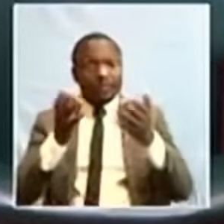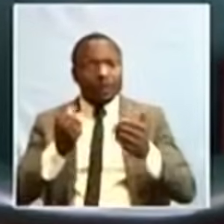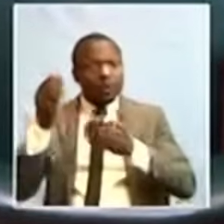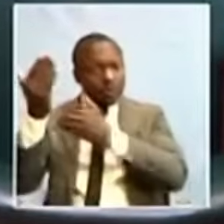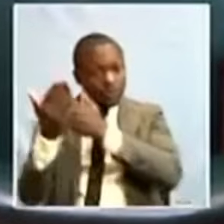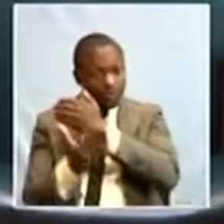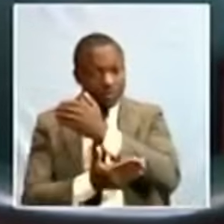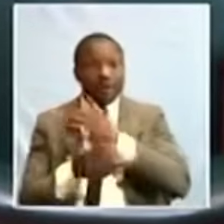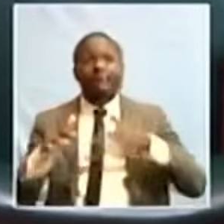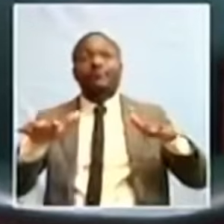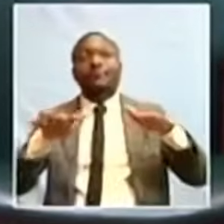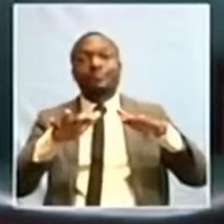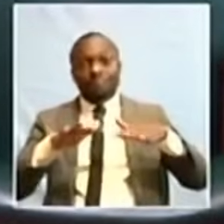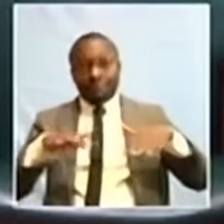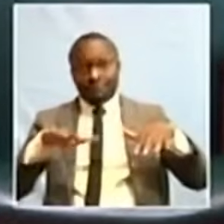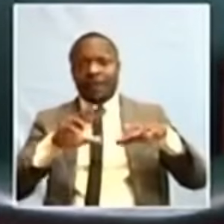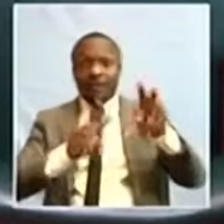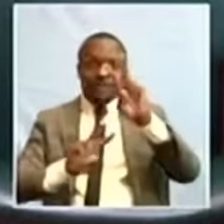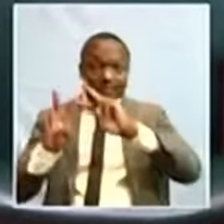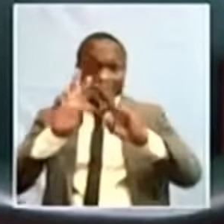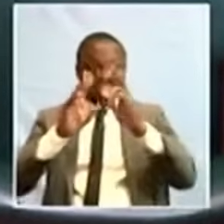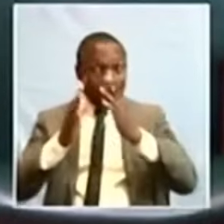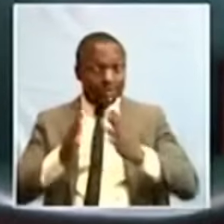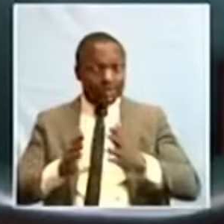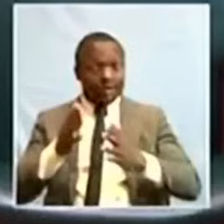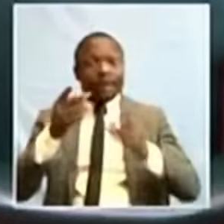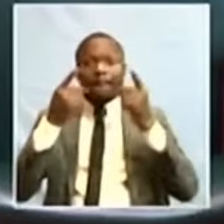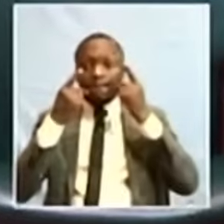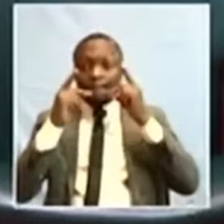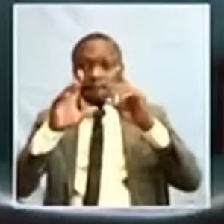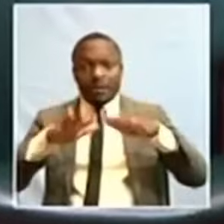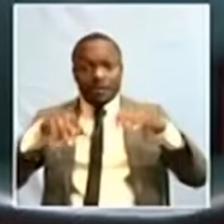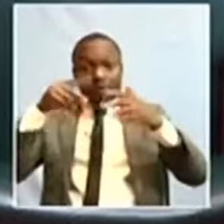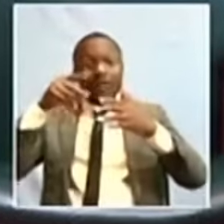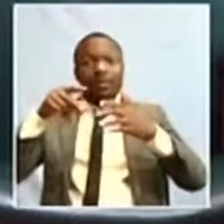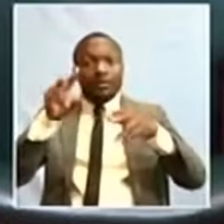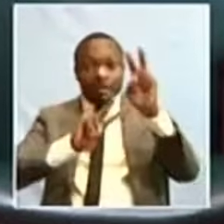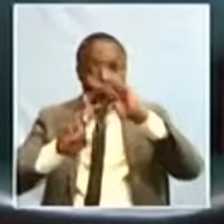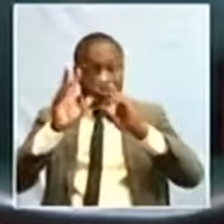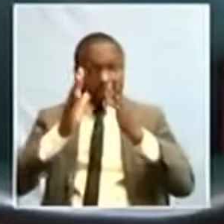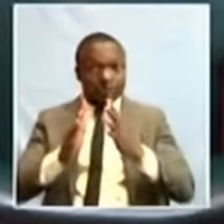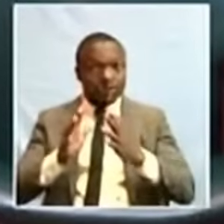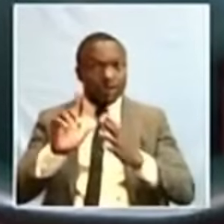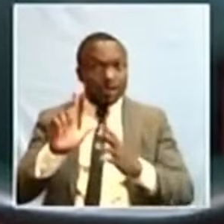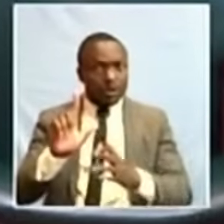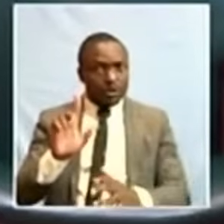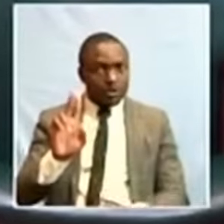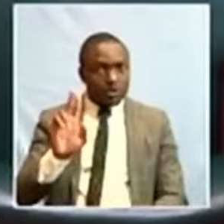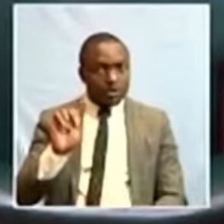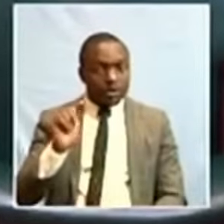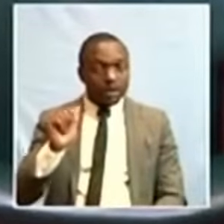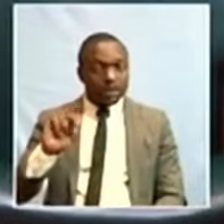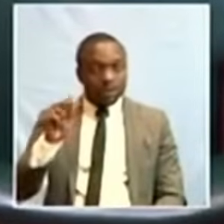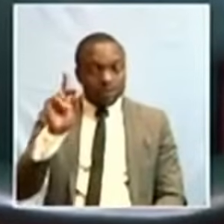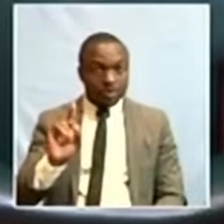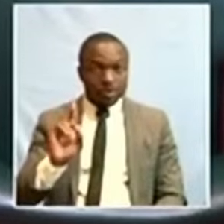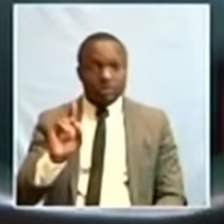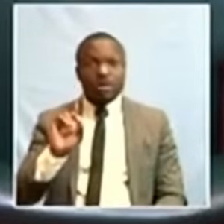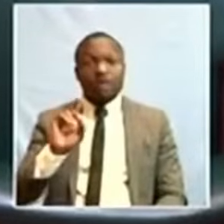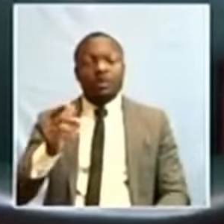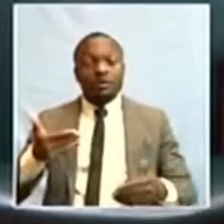the presence in the public gallery of a visitor from Lutando Youth and Young Women's